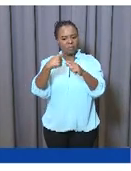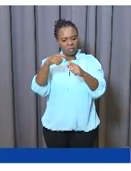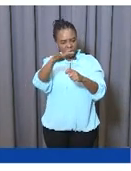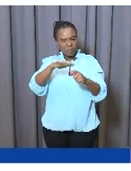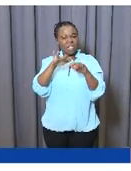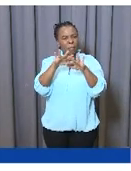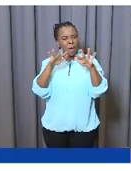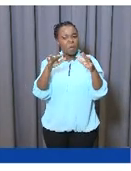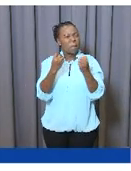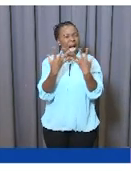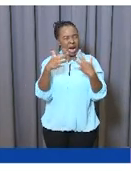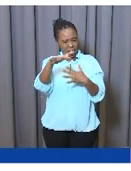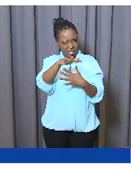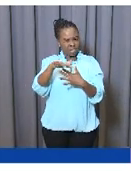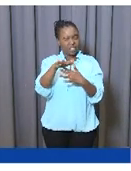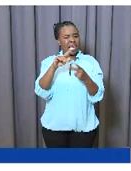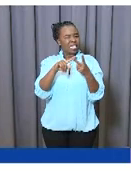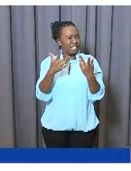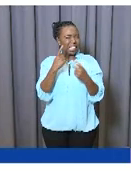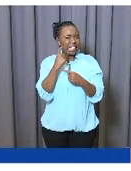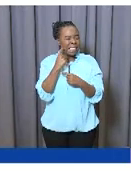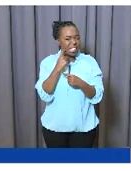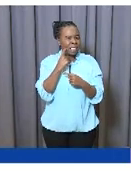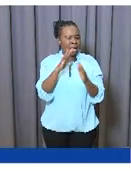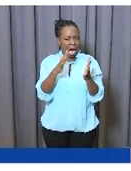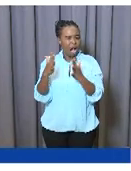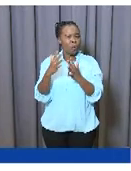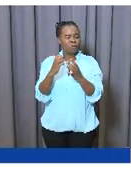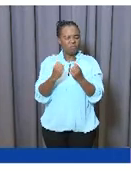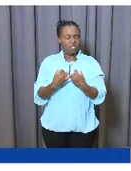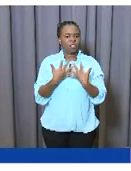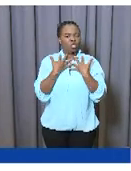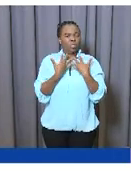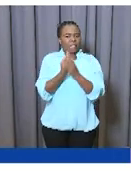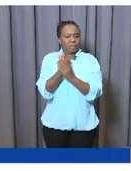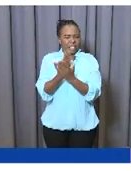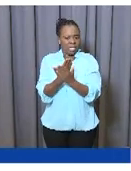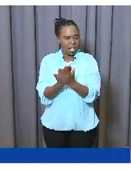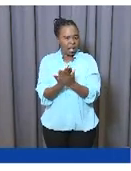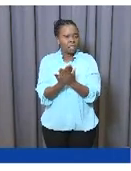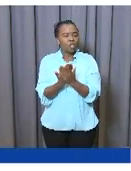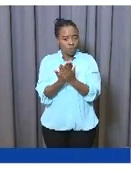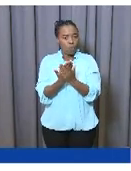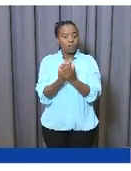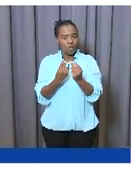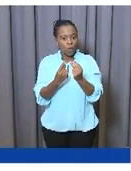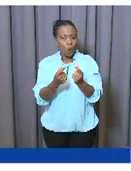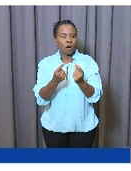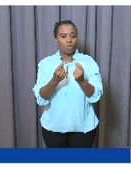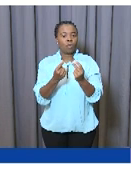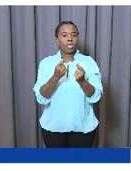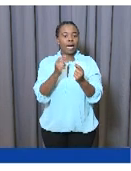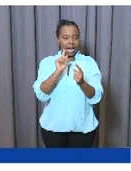density of people there, and how easy an infection can happen, we kick into action. So